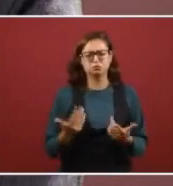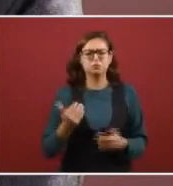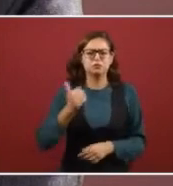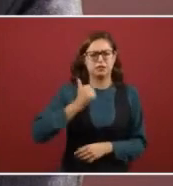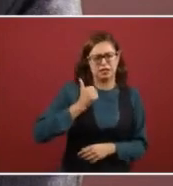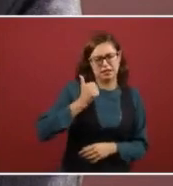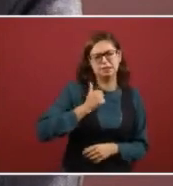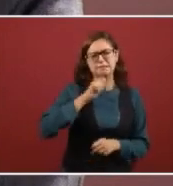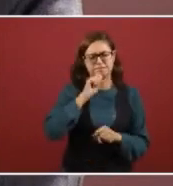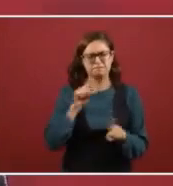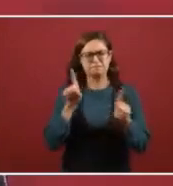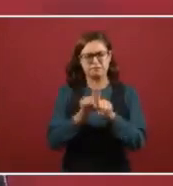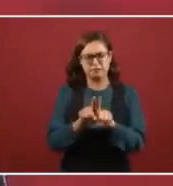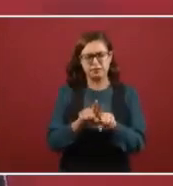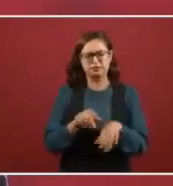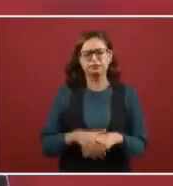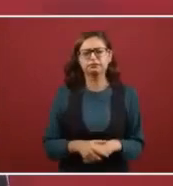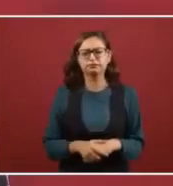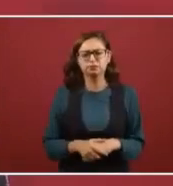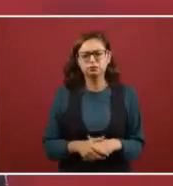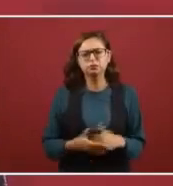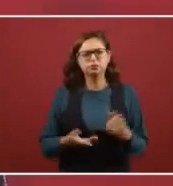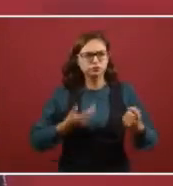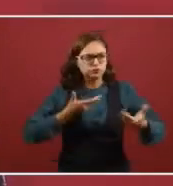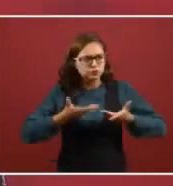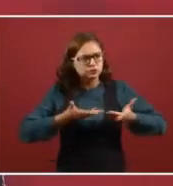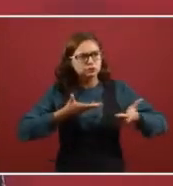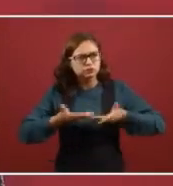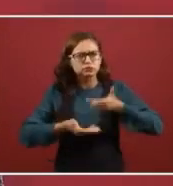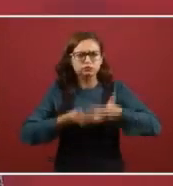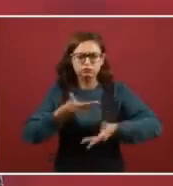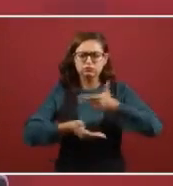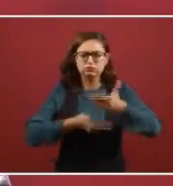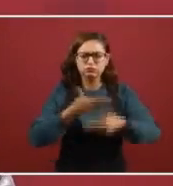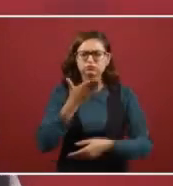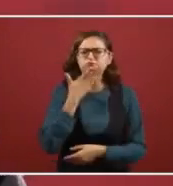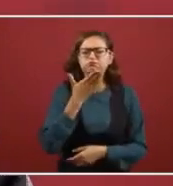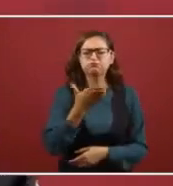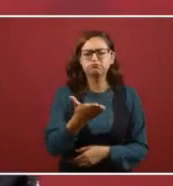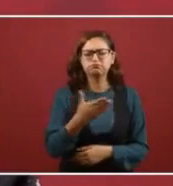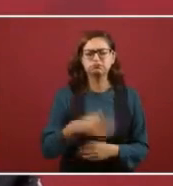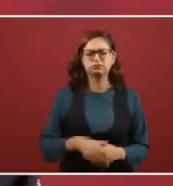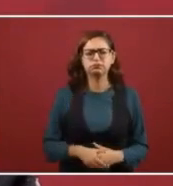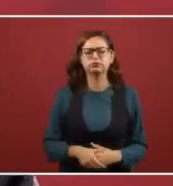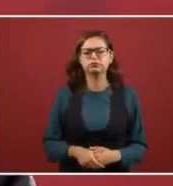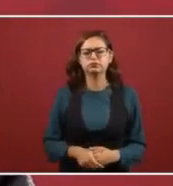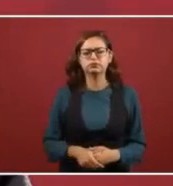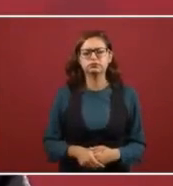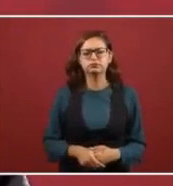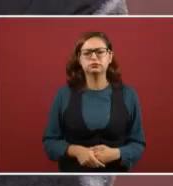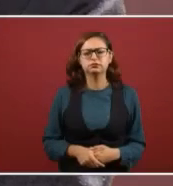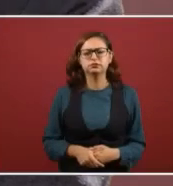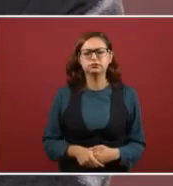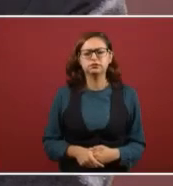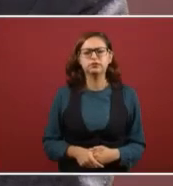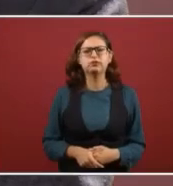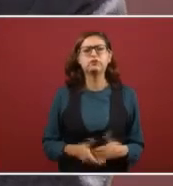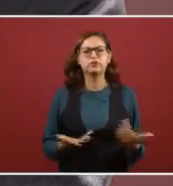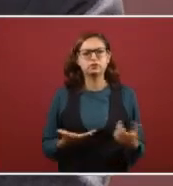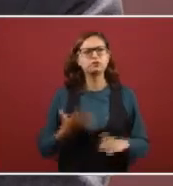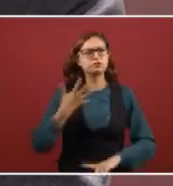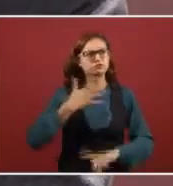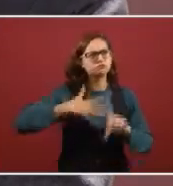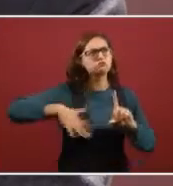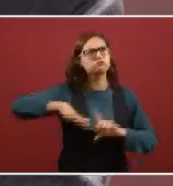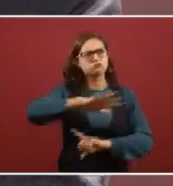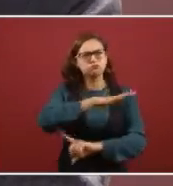free Unidos y commercial Canadá, y vamos commerce with the bien. U.S. and Canada. And we're doing well. Y hay buen ambiente y creo